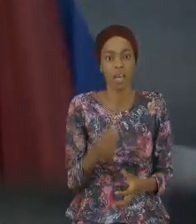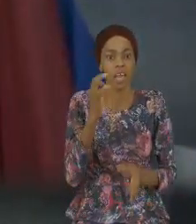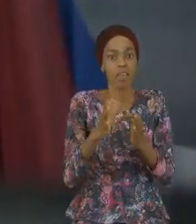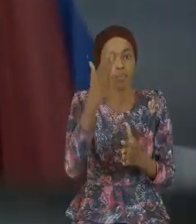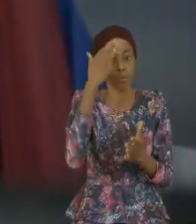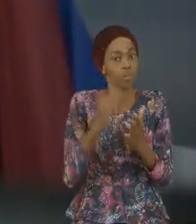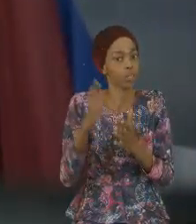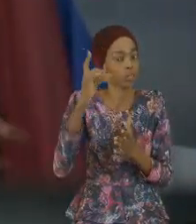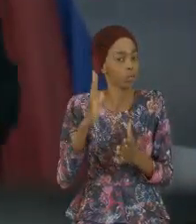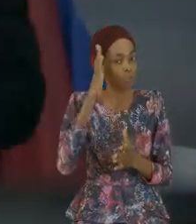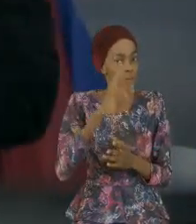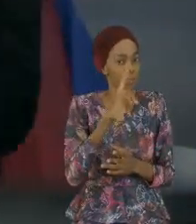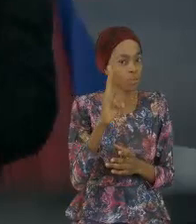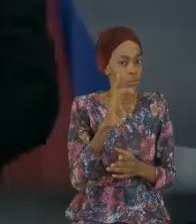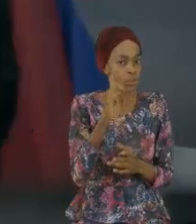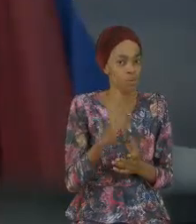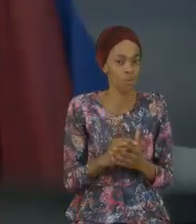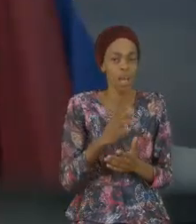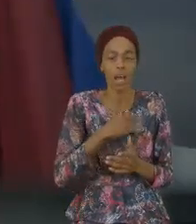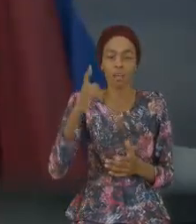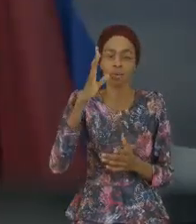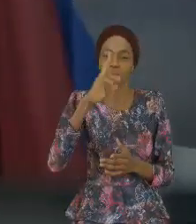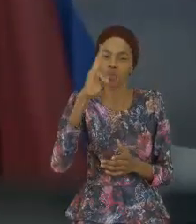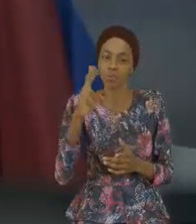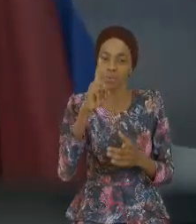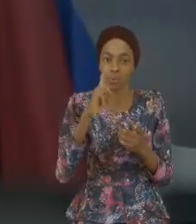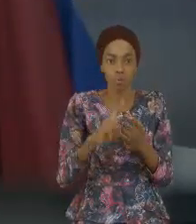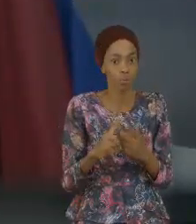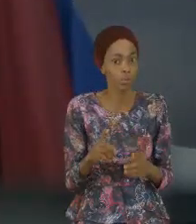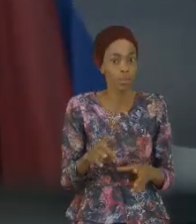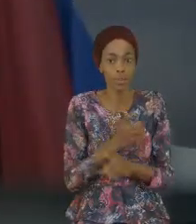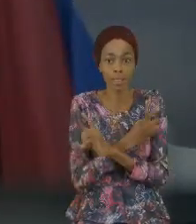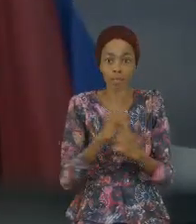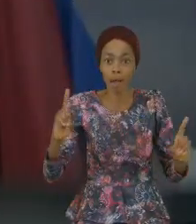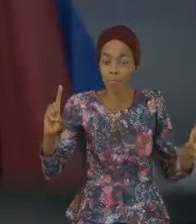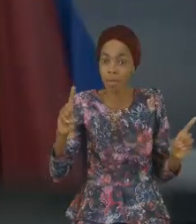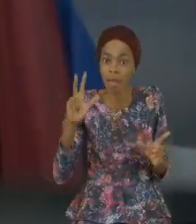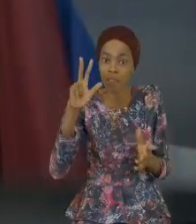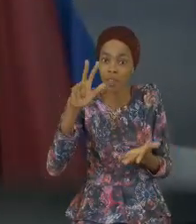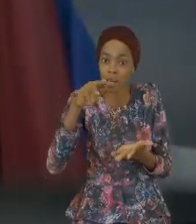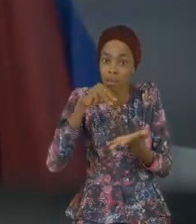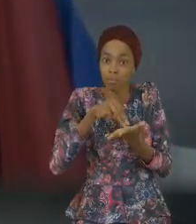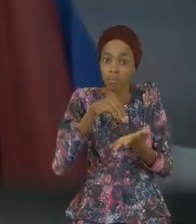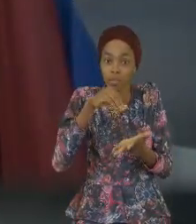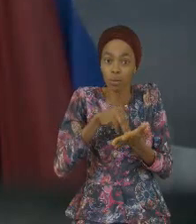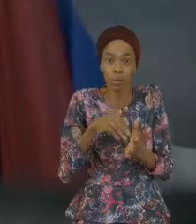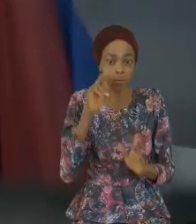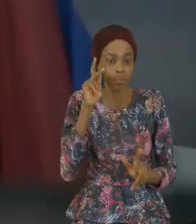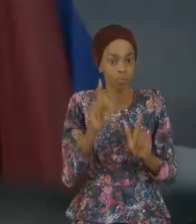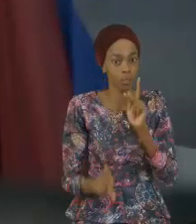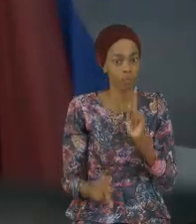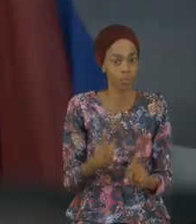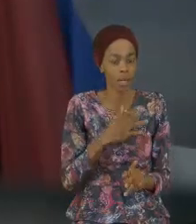you, and he will use you to deliver 3 million people of your people, you'll